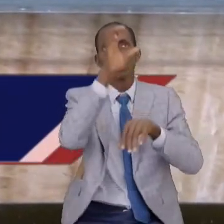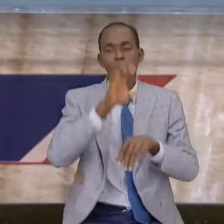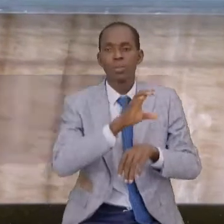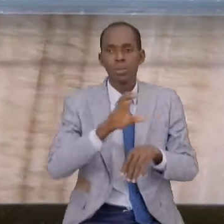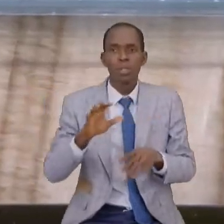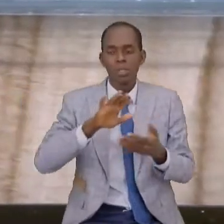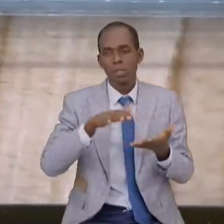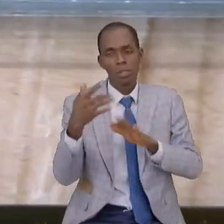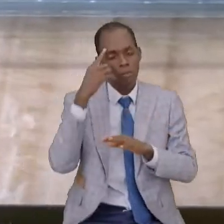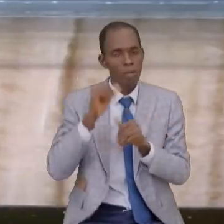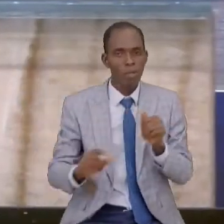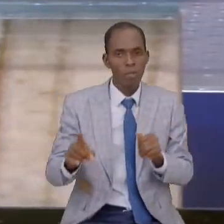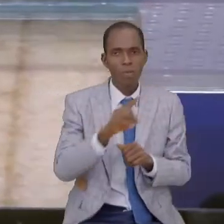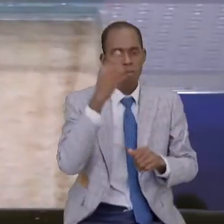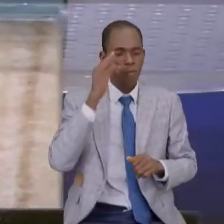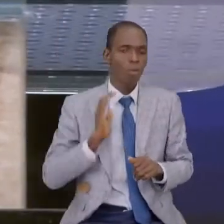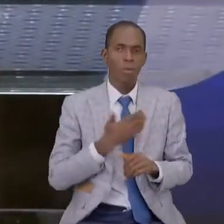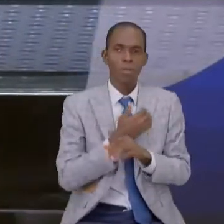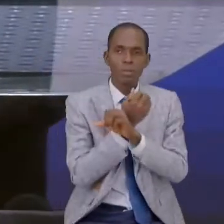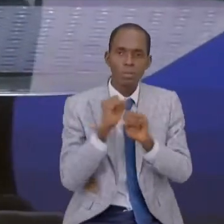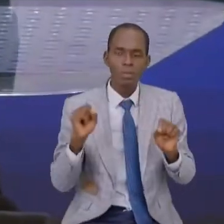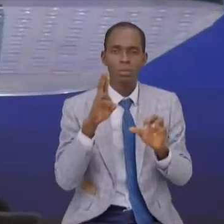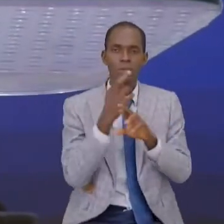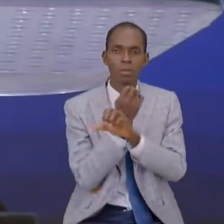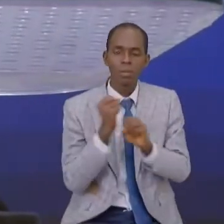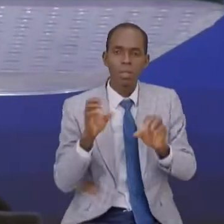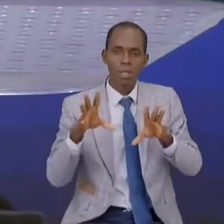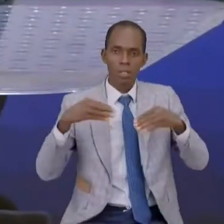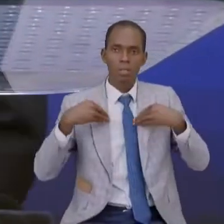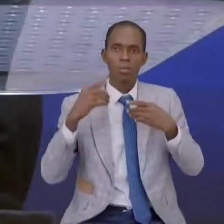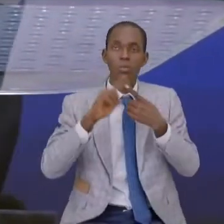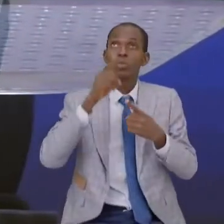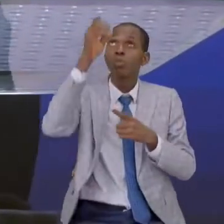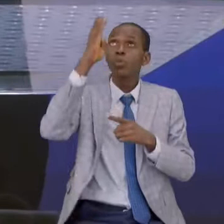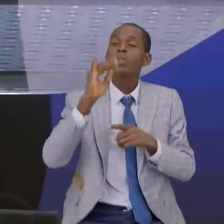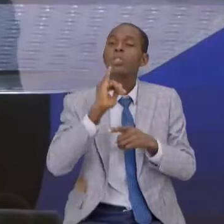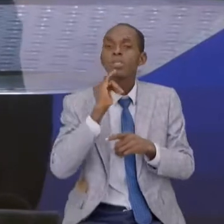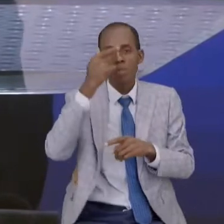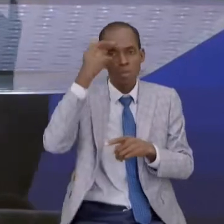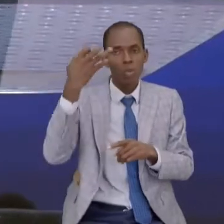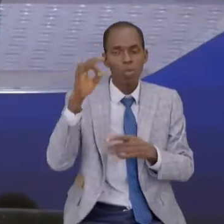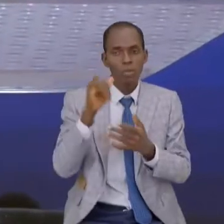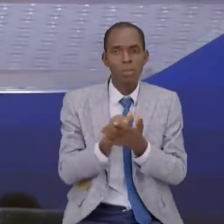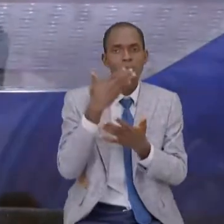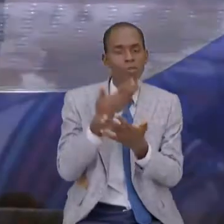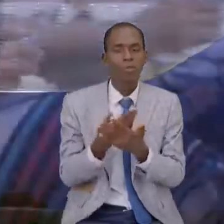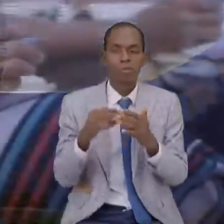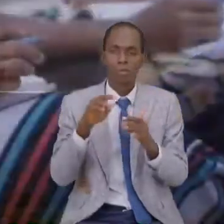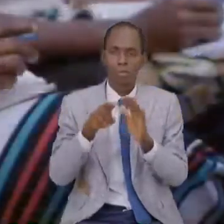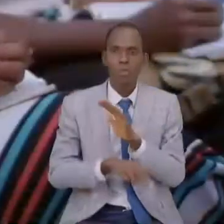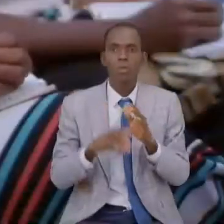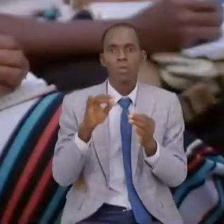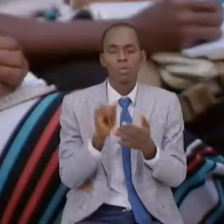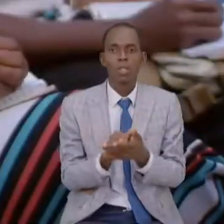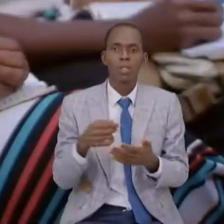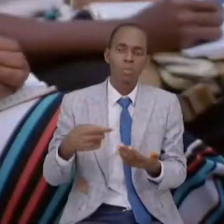and that our salvation, our redemption, our acceptance to God is on the basis of that good news of the gospel of the